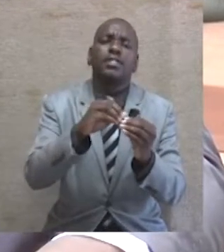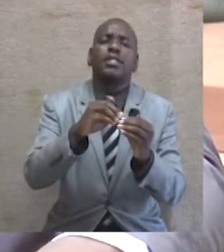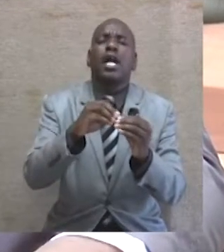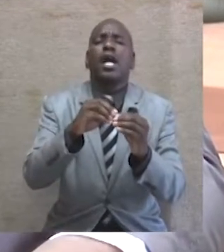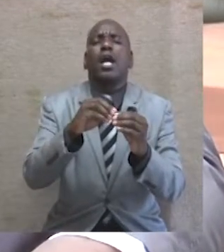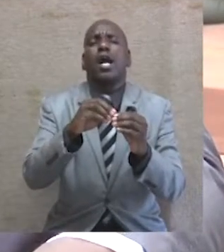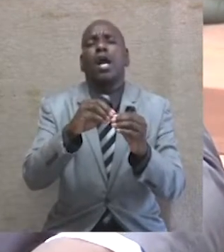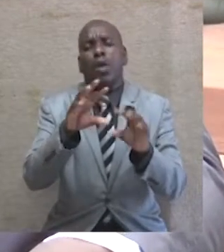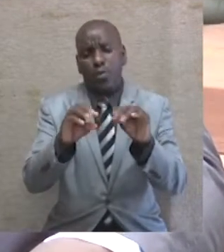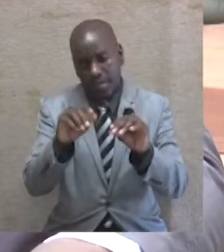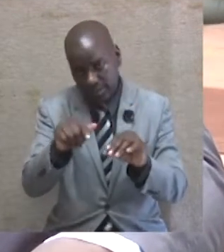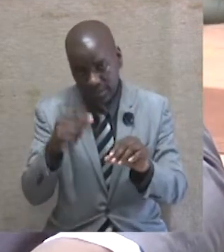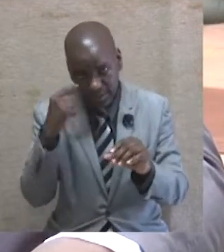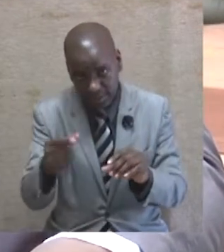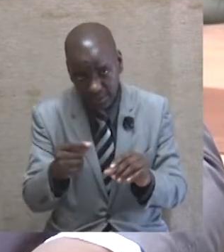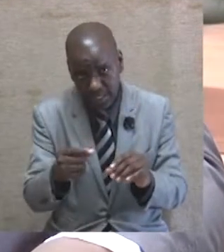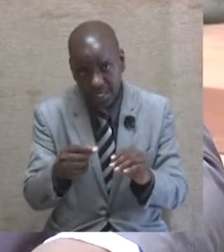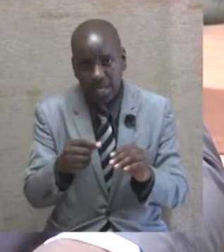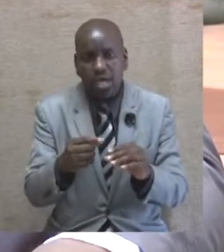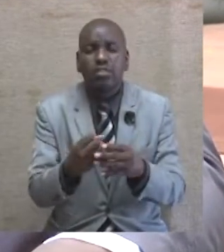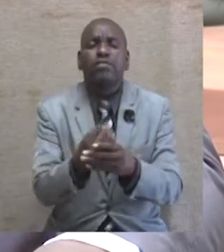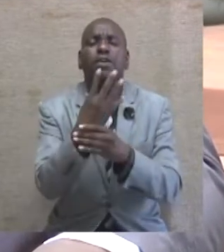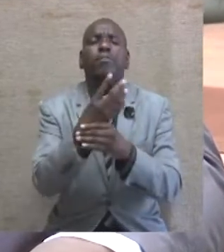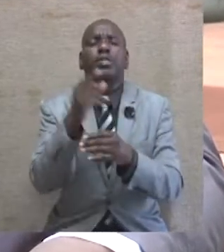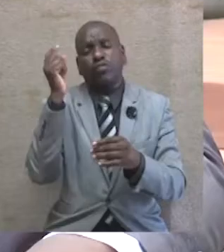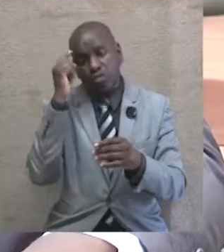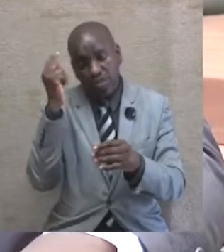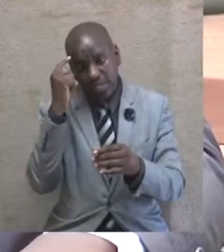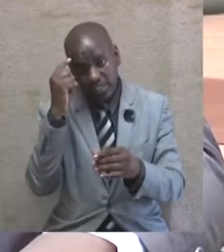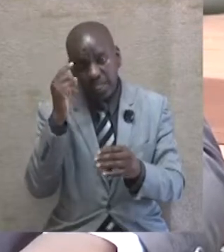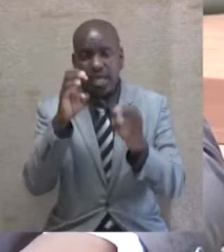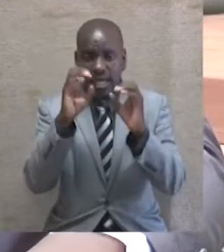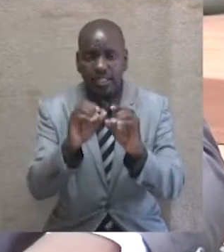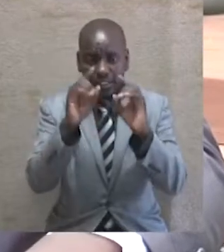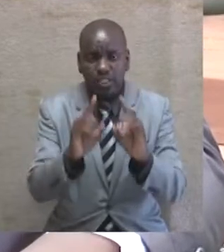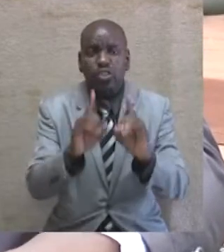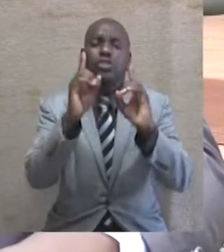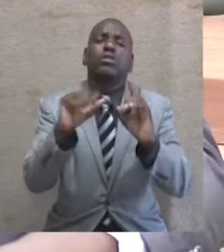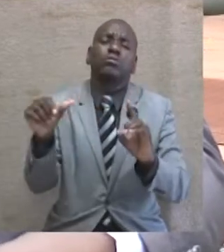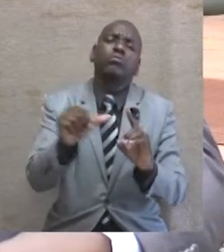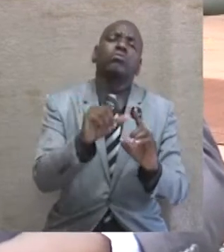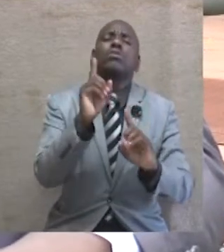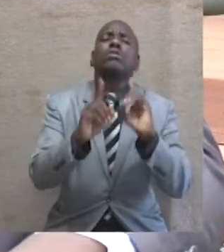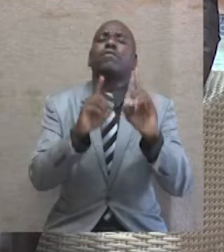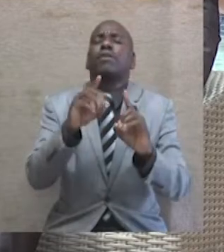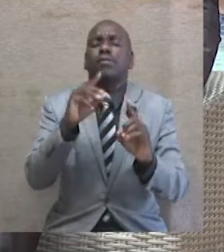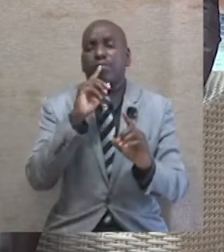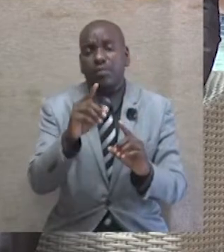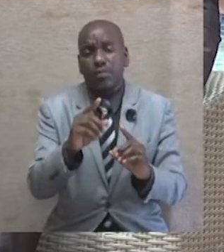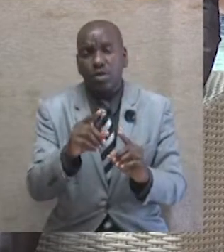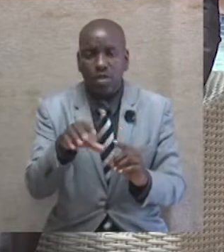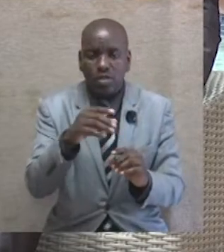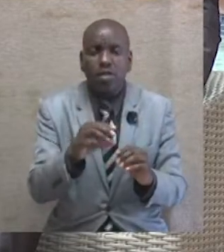extracurriculum subject. But in terms of development of our knowledge and education development within a setup. Is